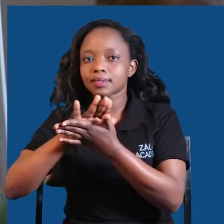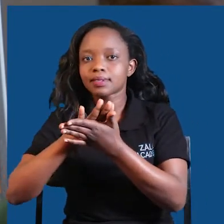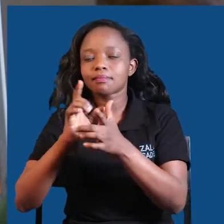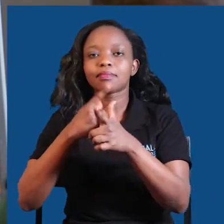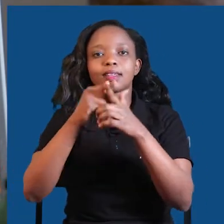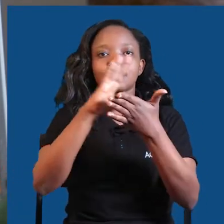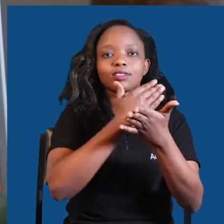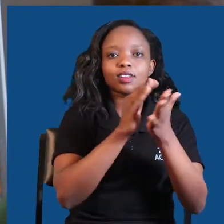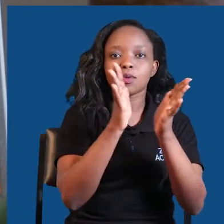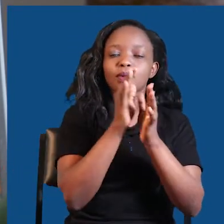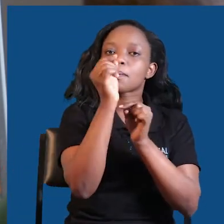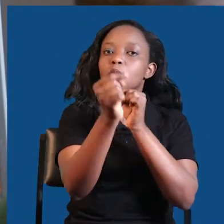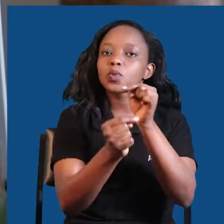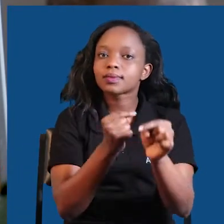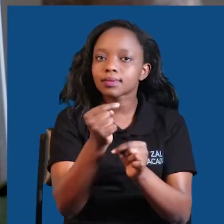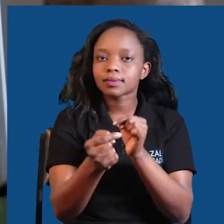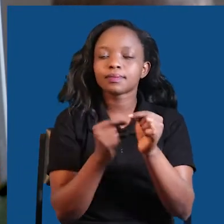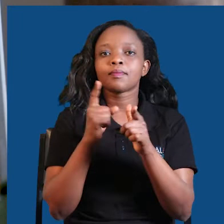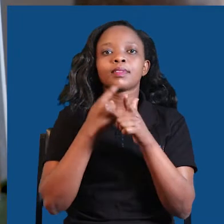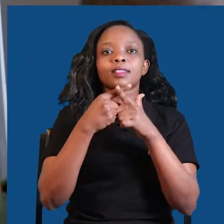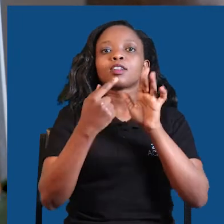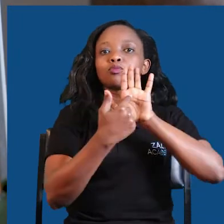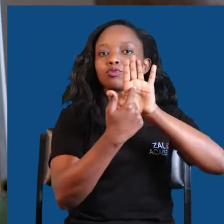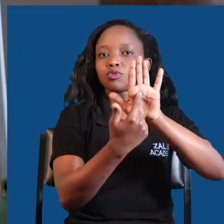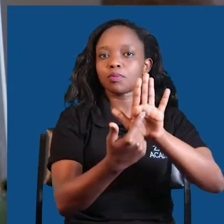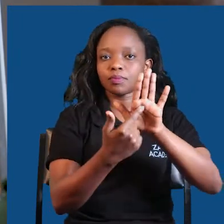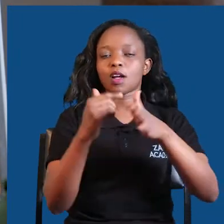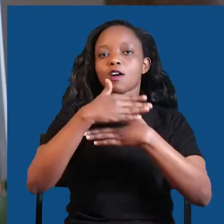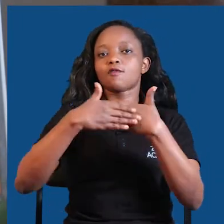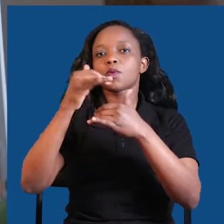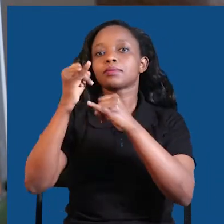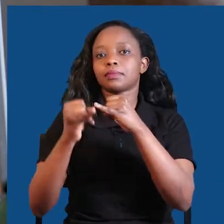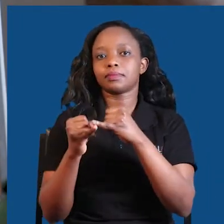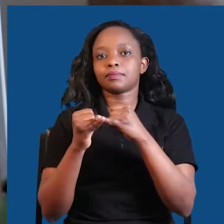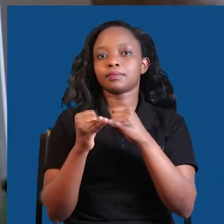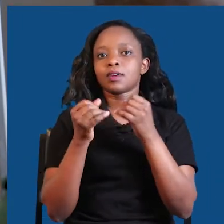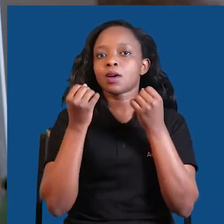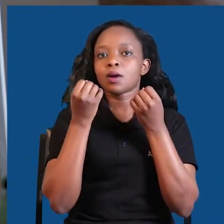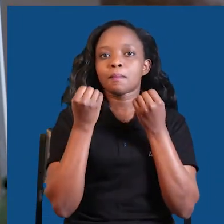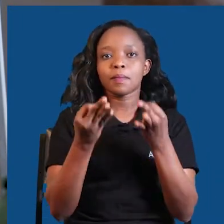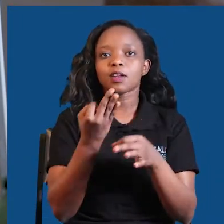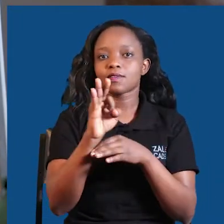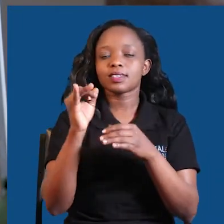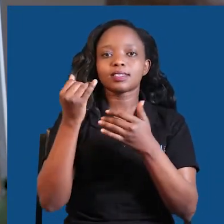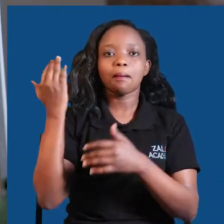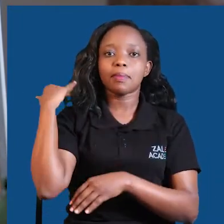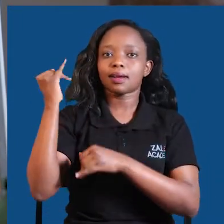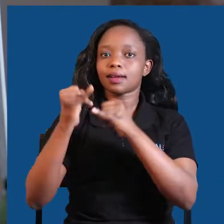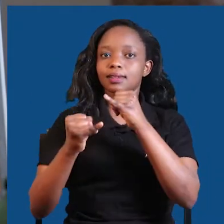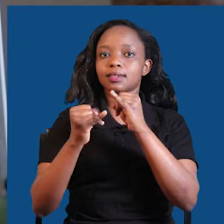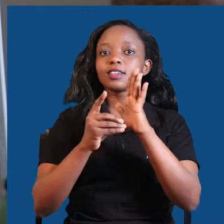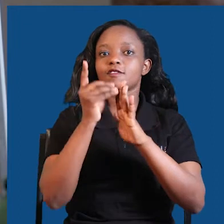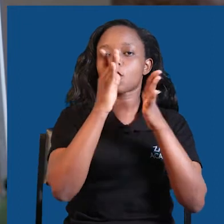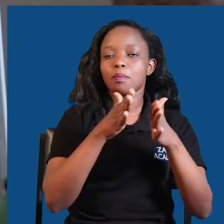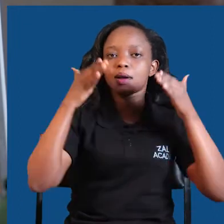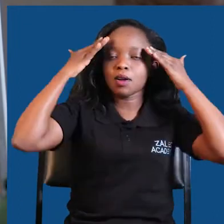somewhere, bring it to a server, process it, and then display it on the front end. Okay. So most of these backend